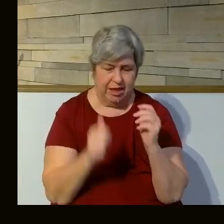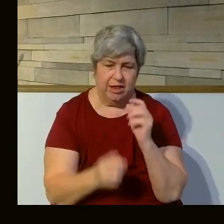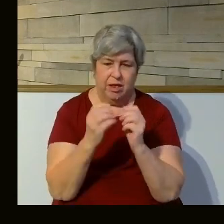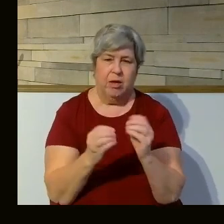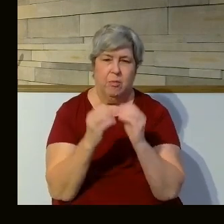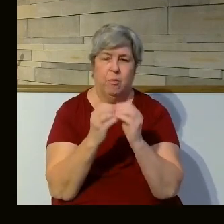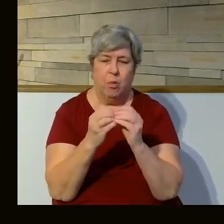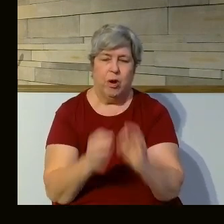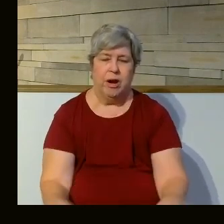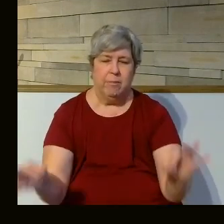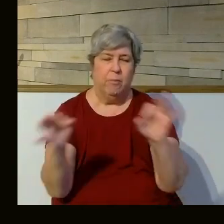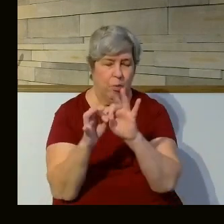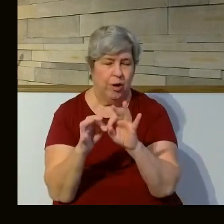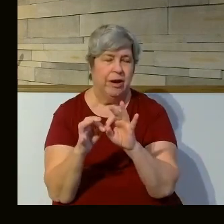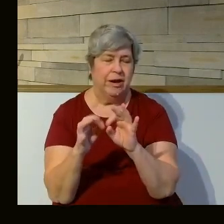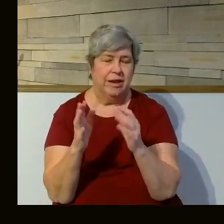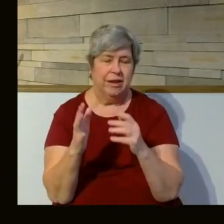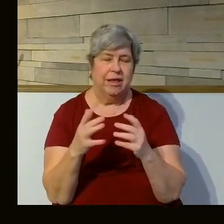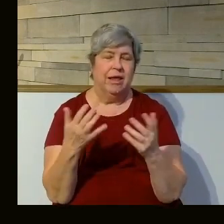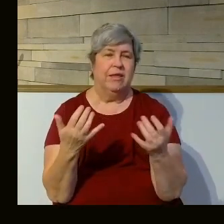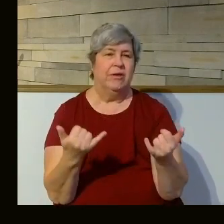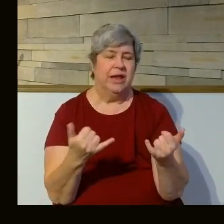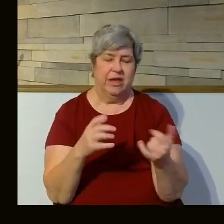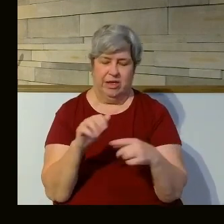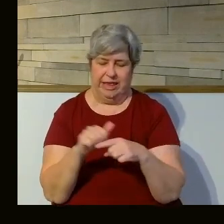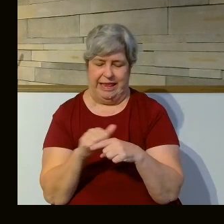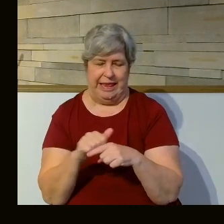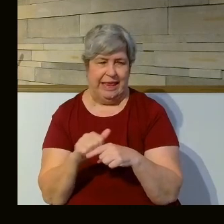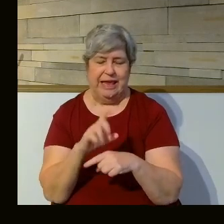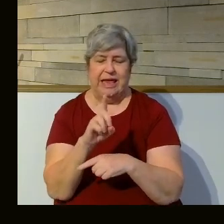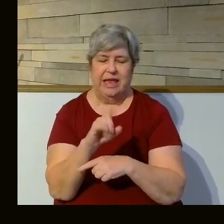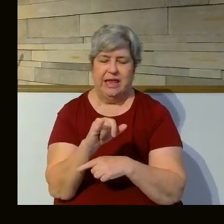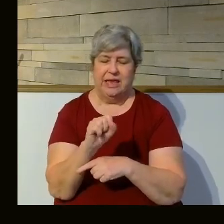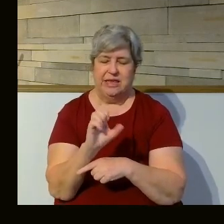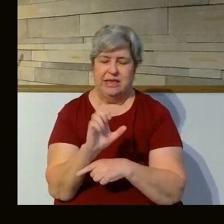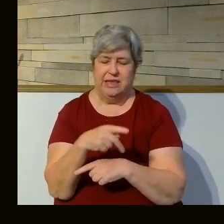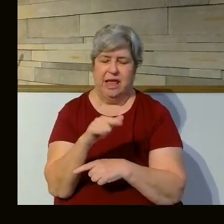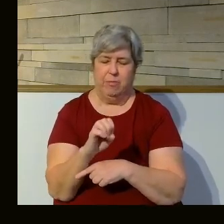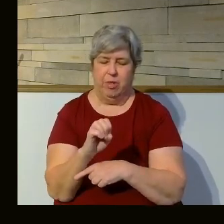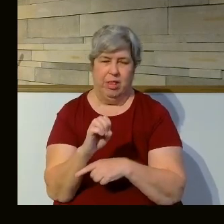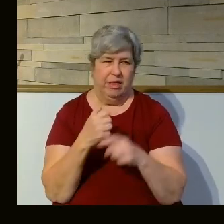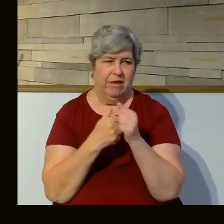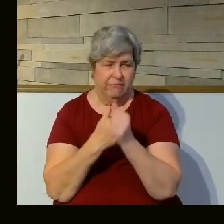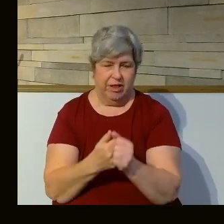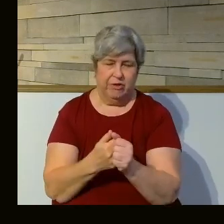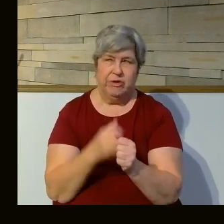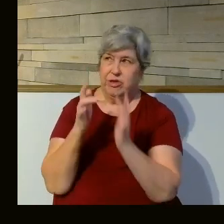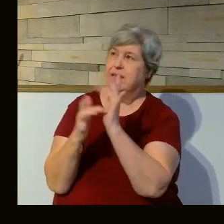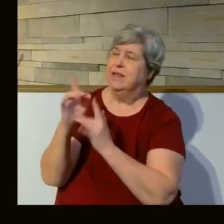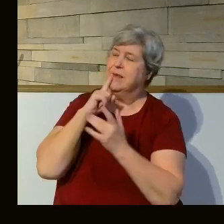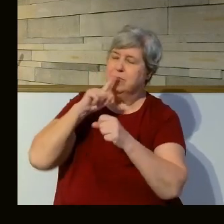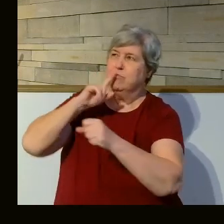this society should be run. What's discipleship? Our fourth point. Discipleship, folks, is commitment.